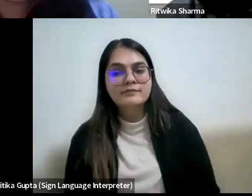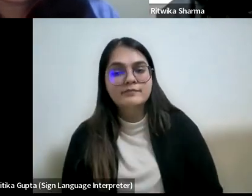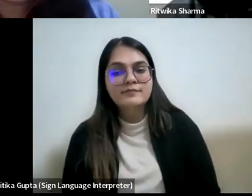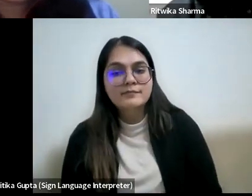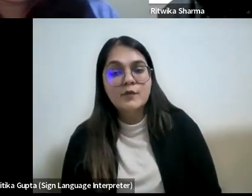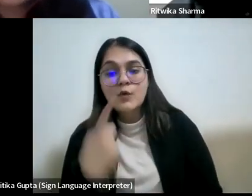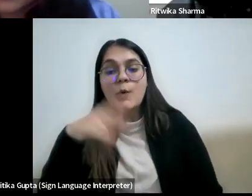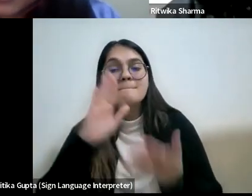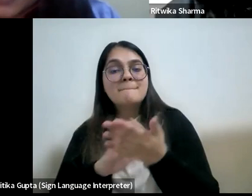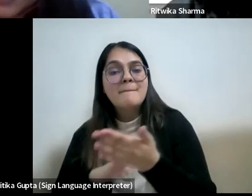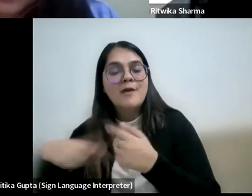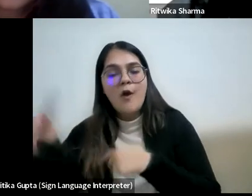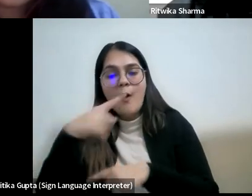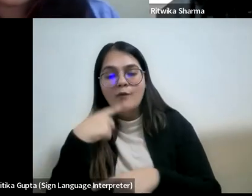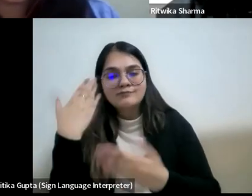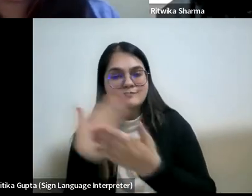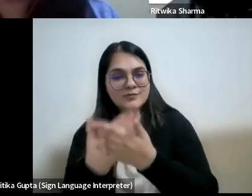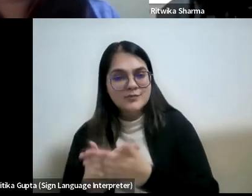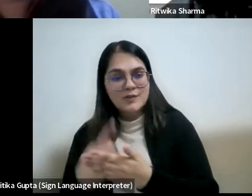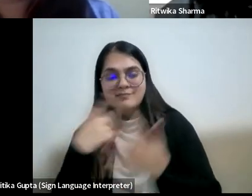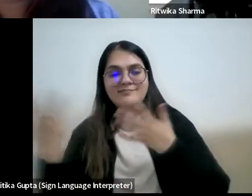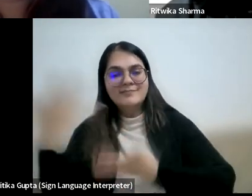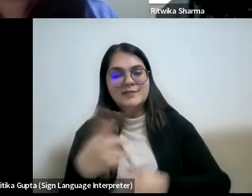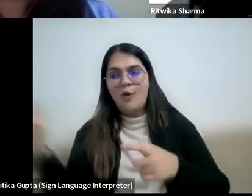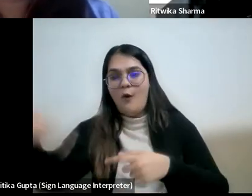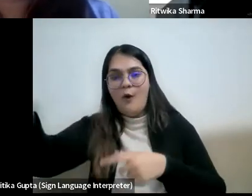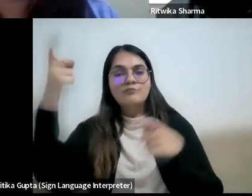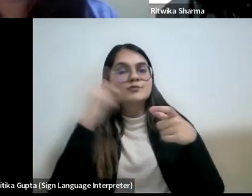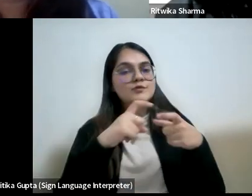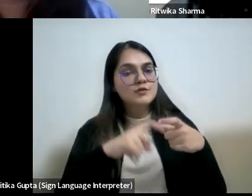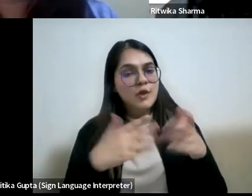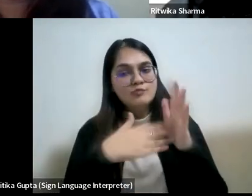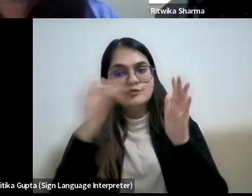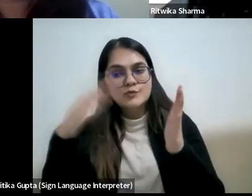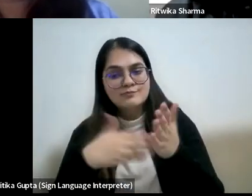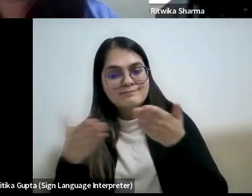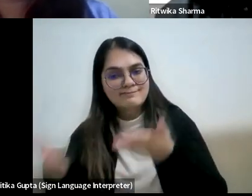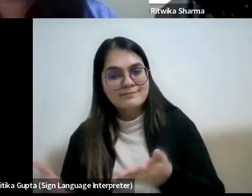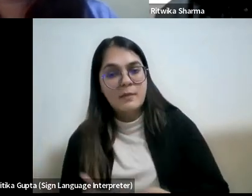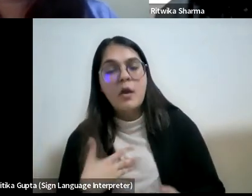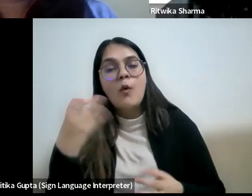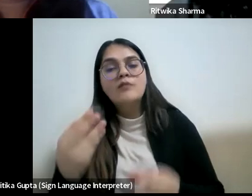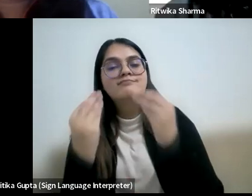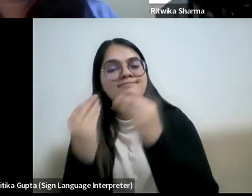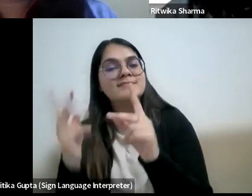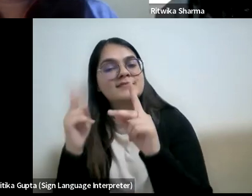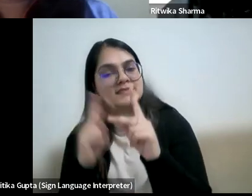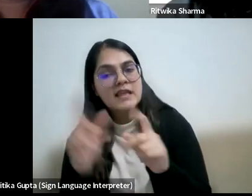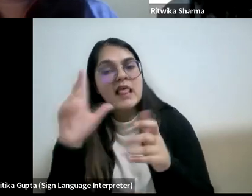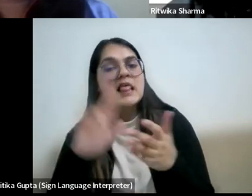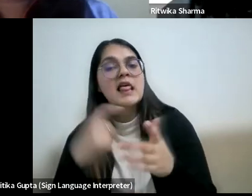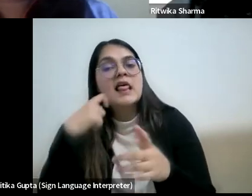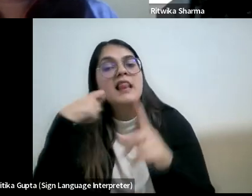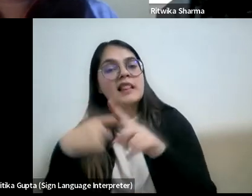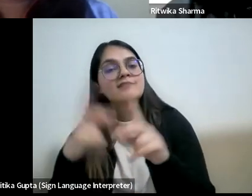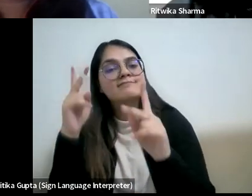of the audience also for joining this discussion. I would like to request all of you to please stay online on this link and stay tuned for the